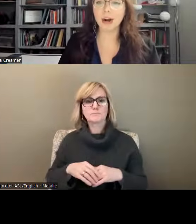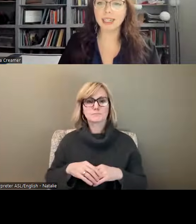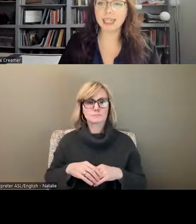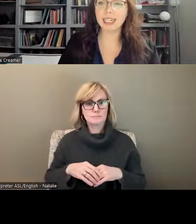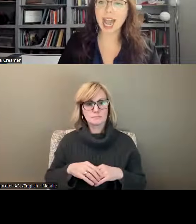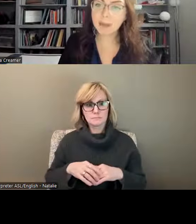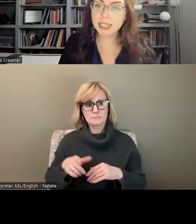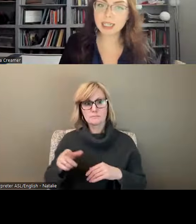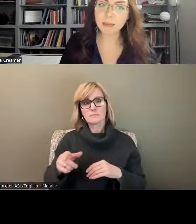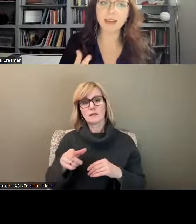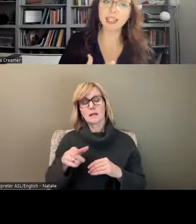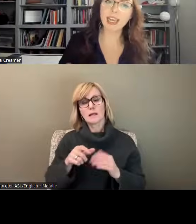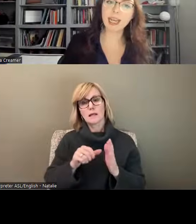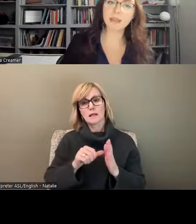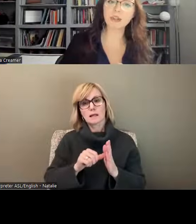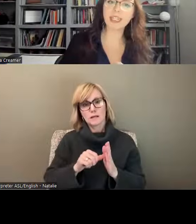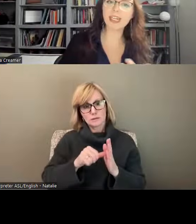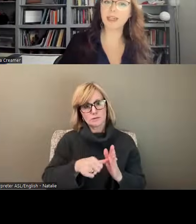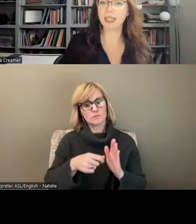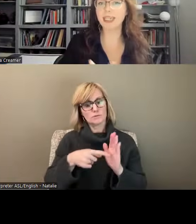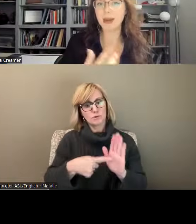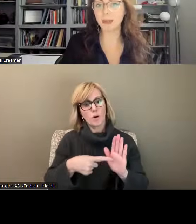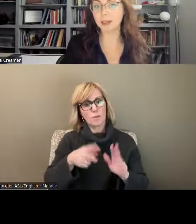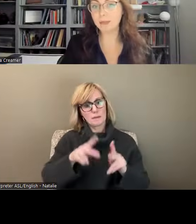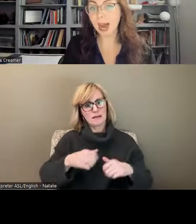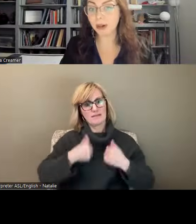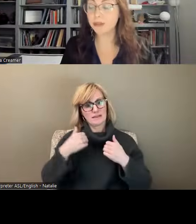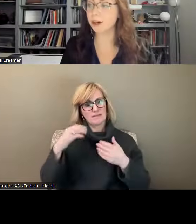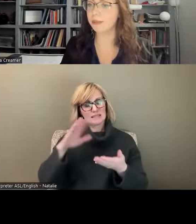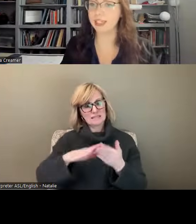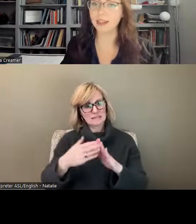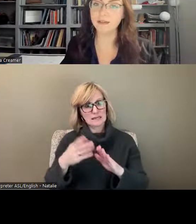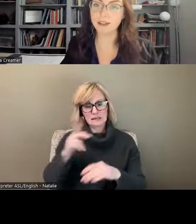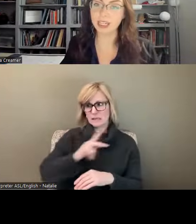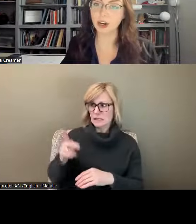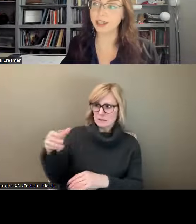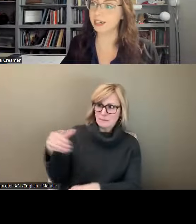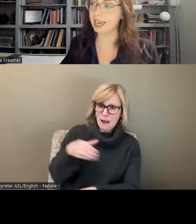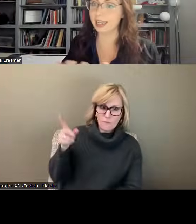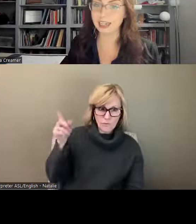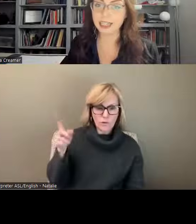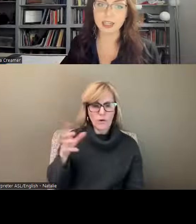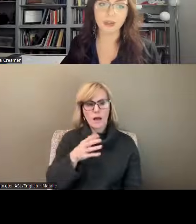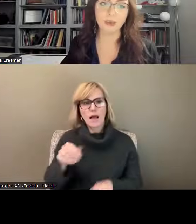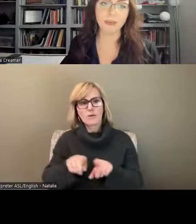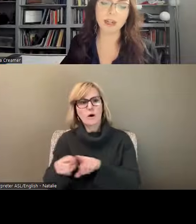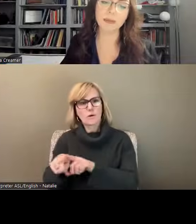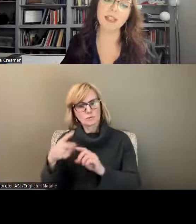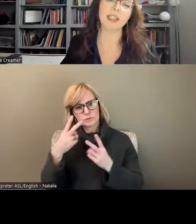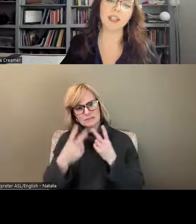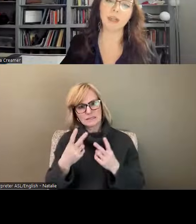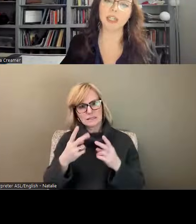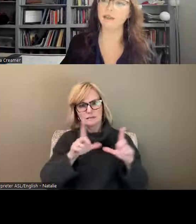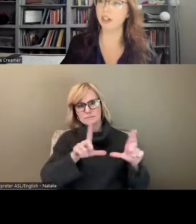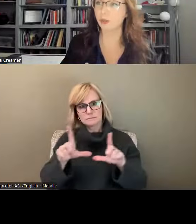impress upon the city's inhabitants the might of the king, but strategically placed emblems of power, from the cliff face carvings at Kinis to the